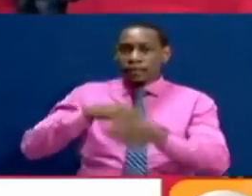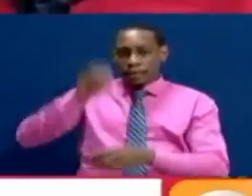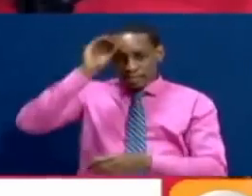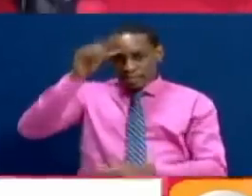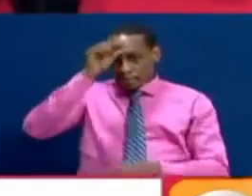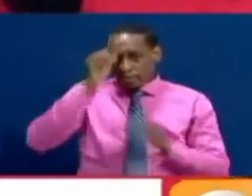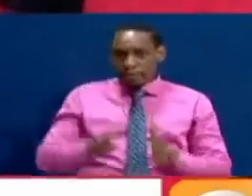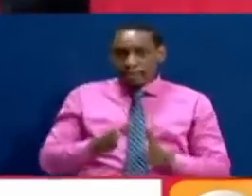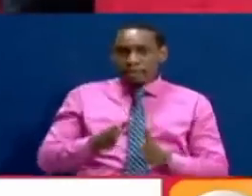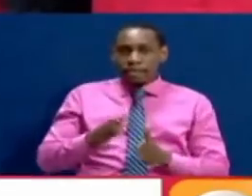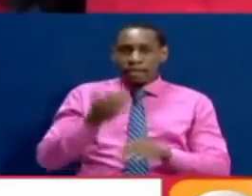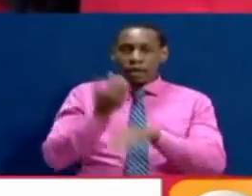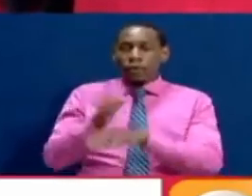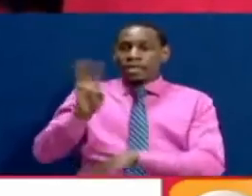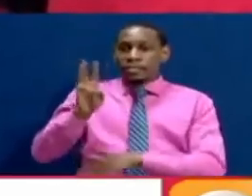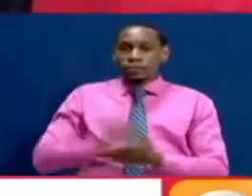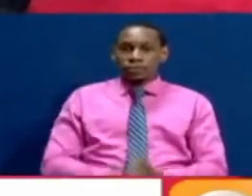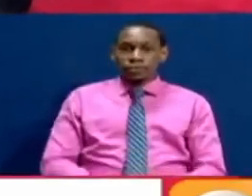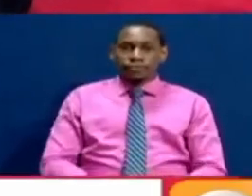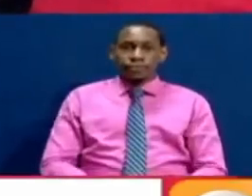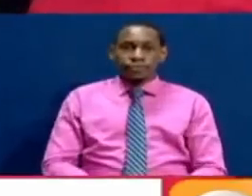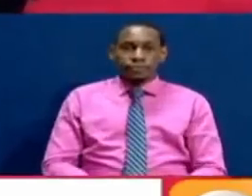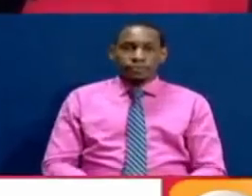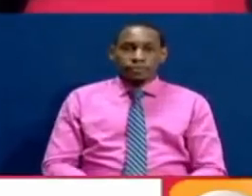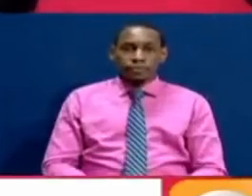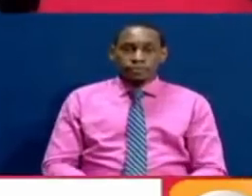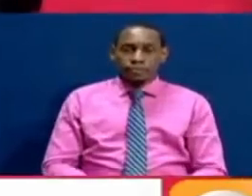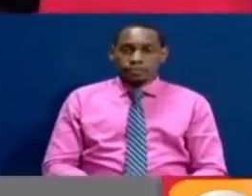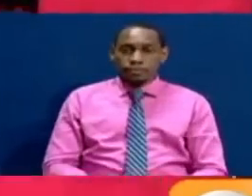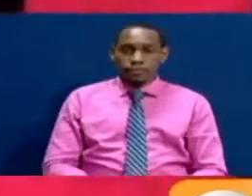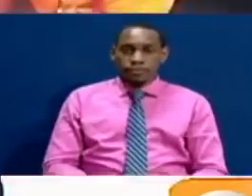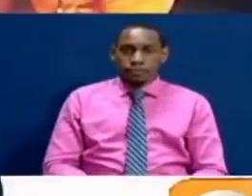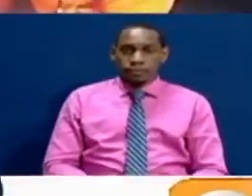Kiambu Governor Ferdinand Waititu. Elfas Lagat, Citizen TV, Nairobi.